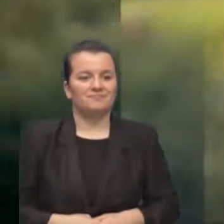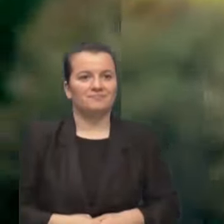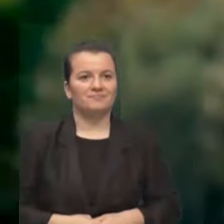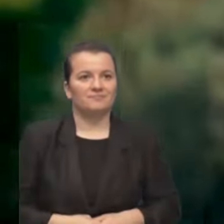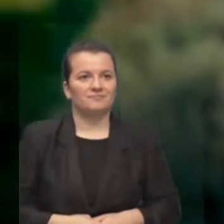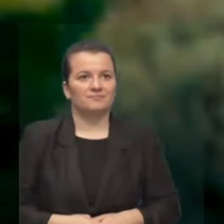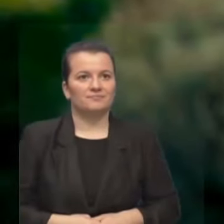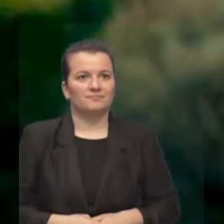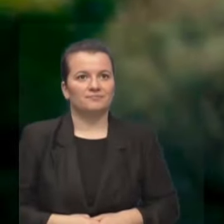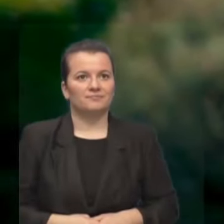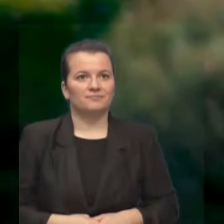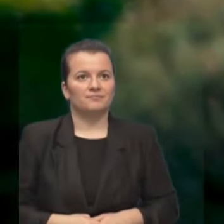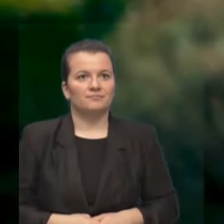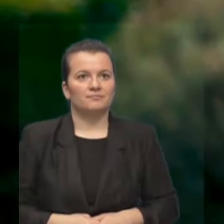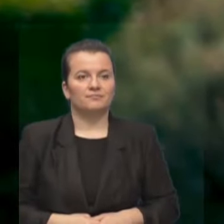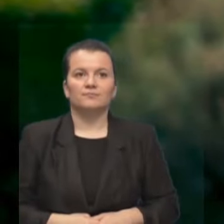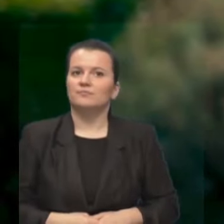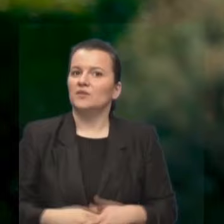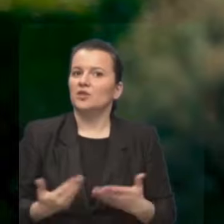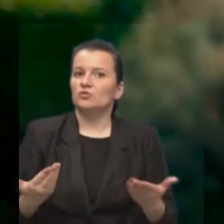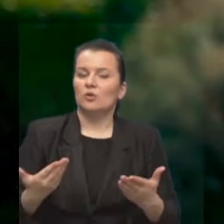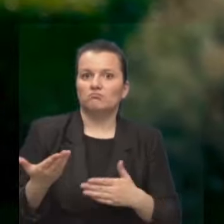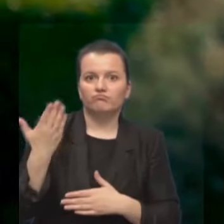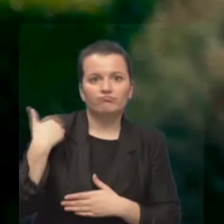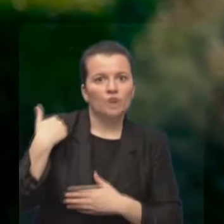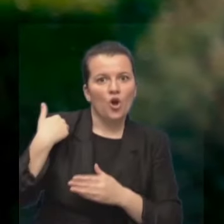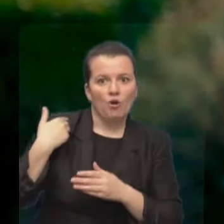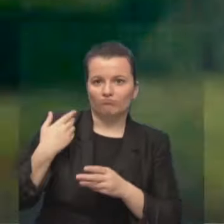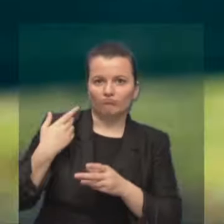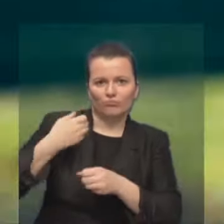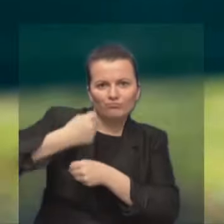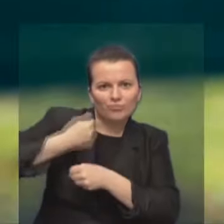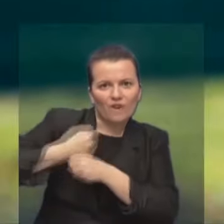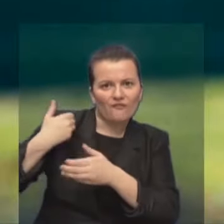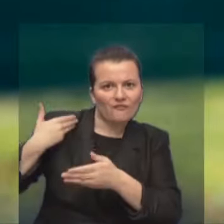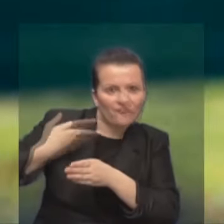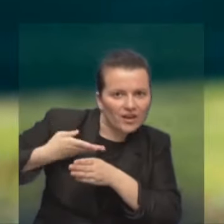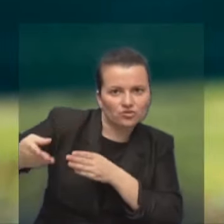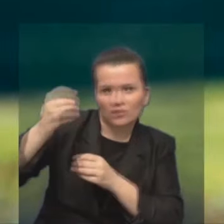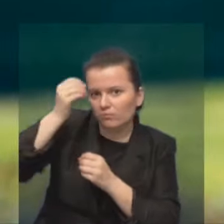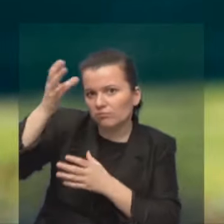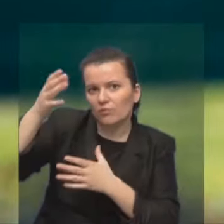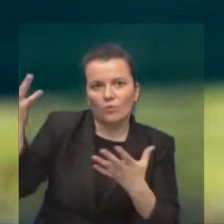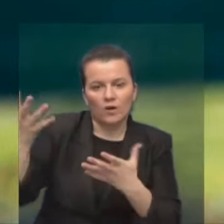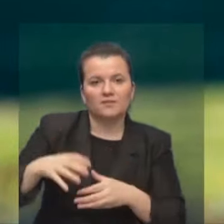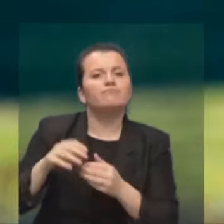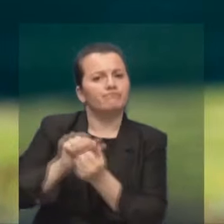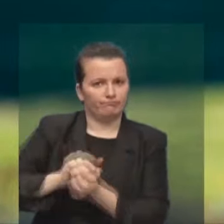What's your professional background? I was I have a university background. I had a degree